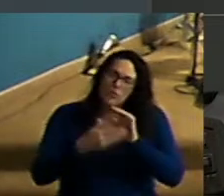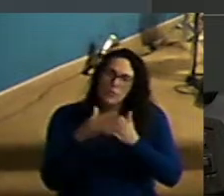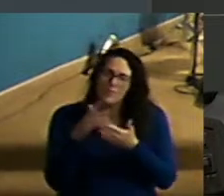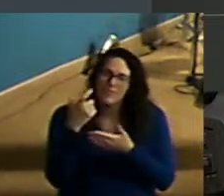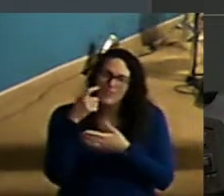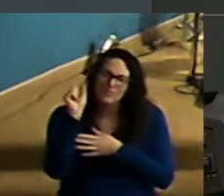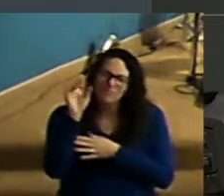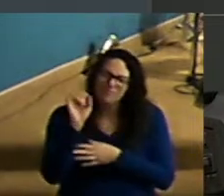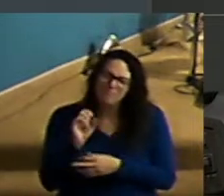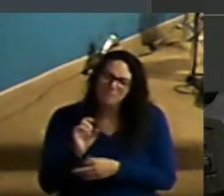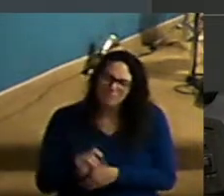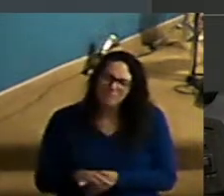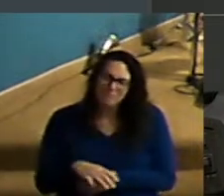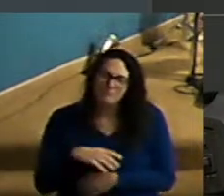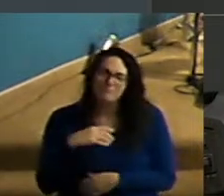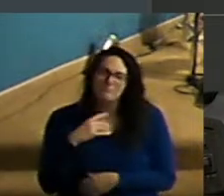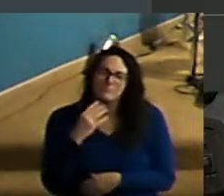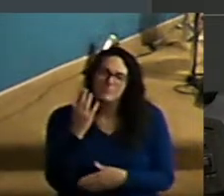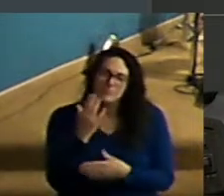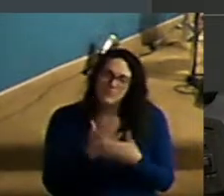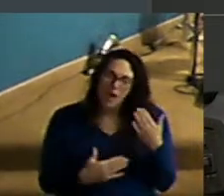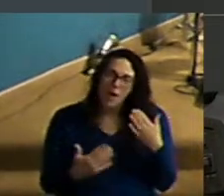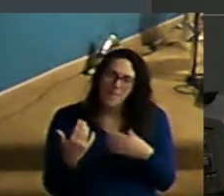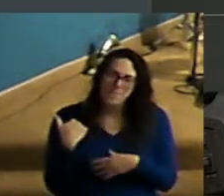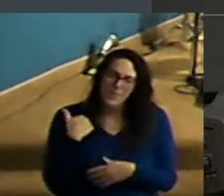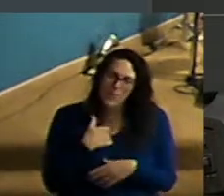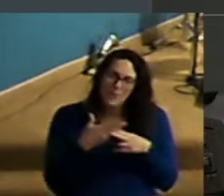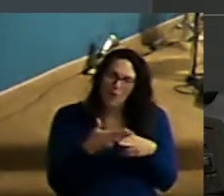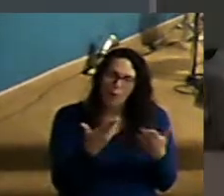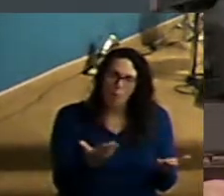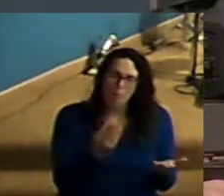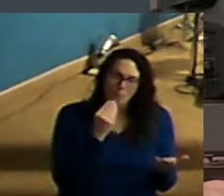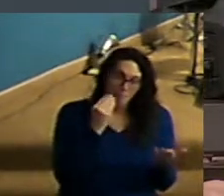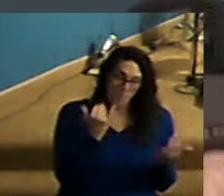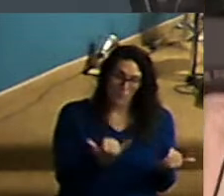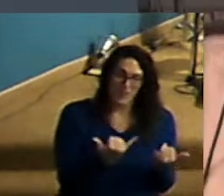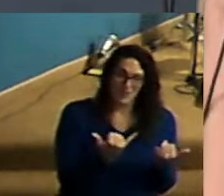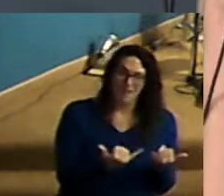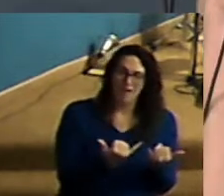just named. Some is where we call home right now, some